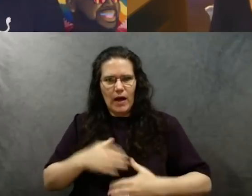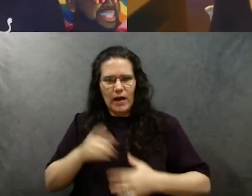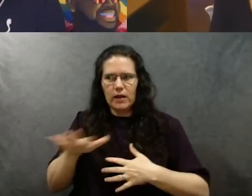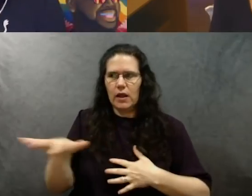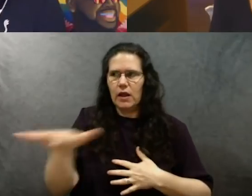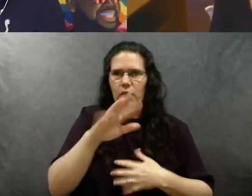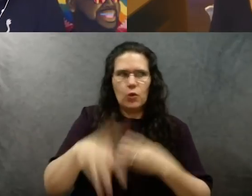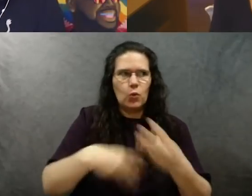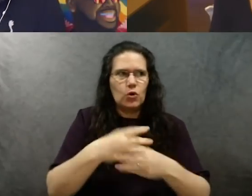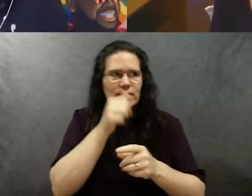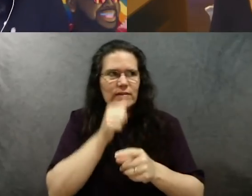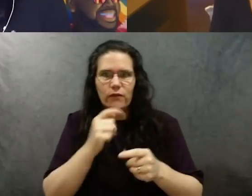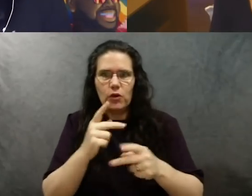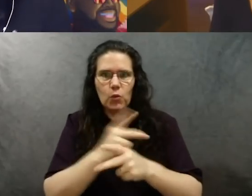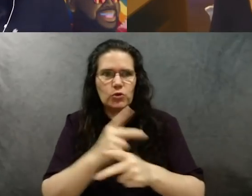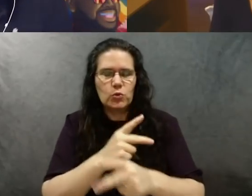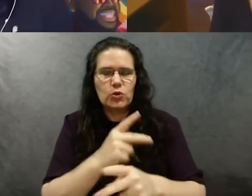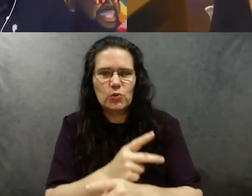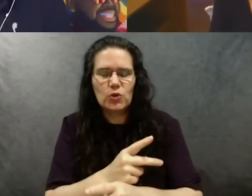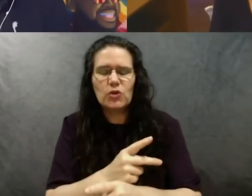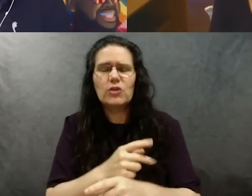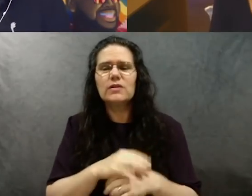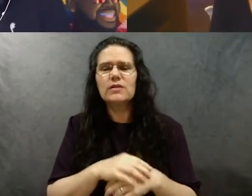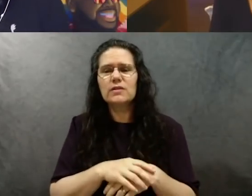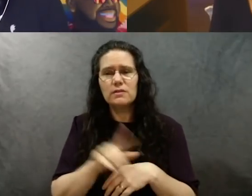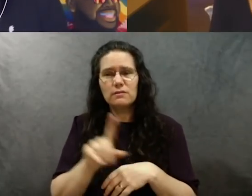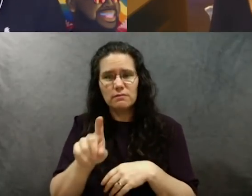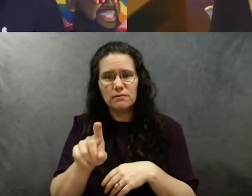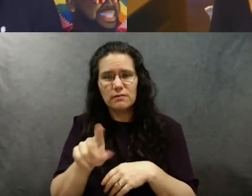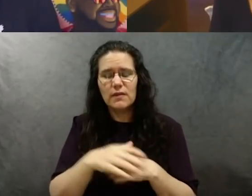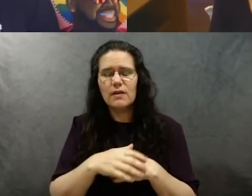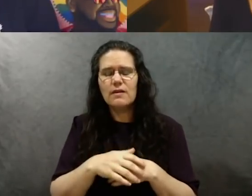anxiety that for me comes from wading into...